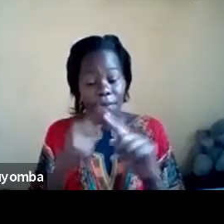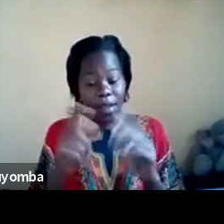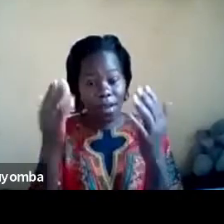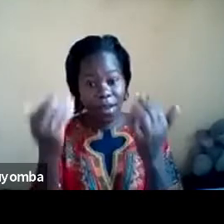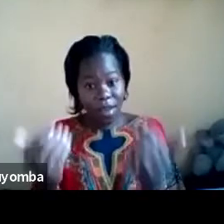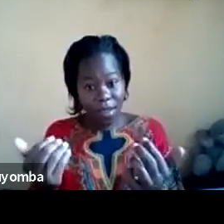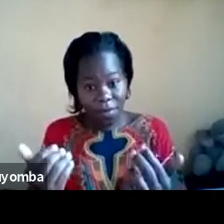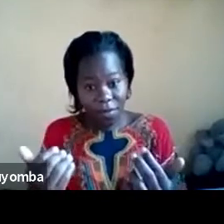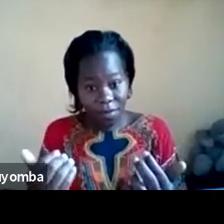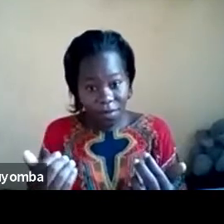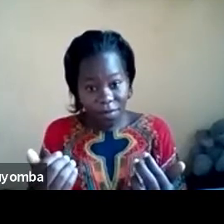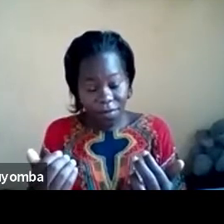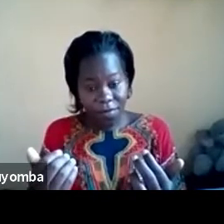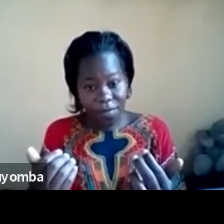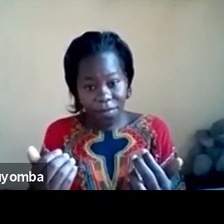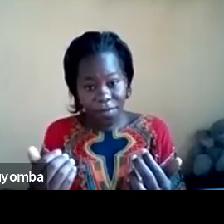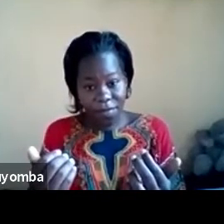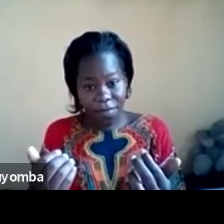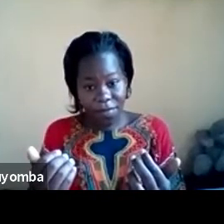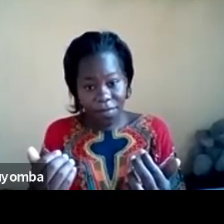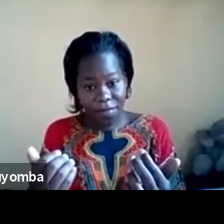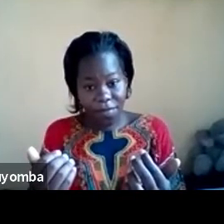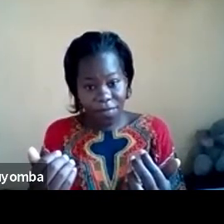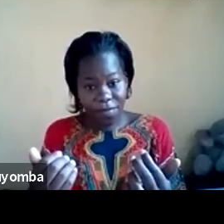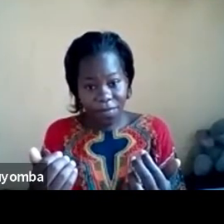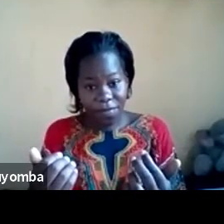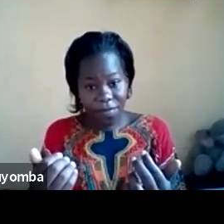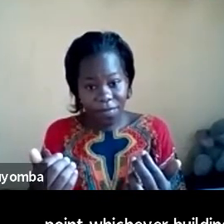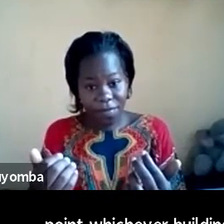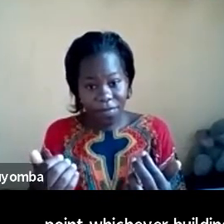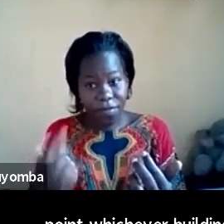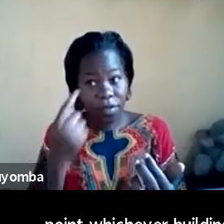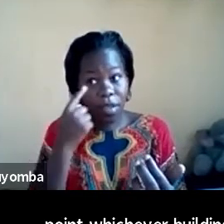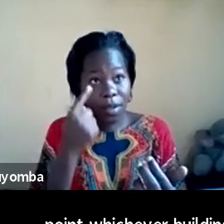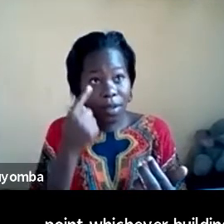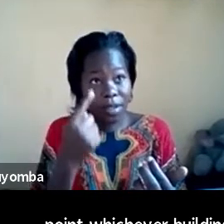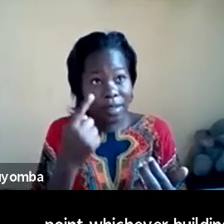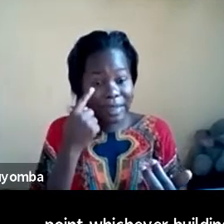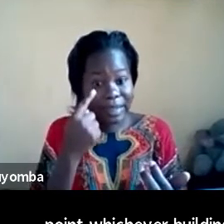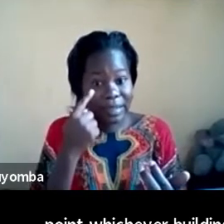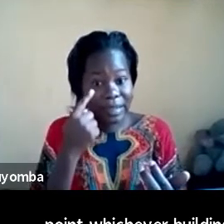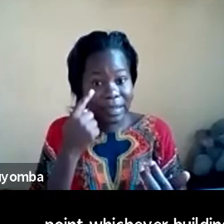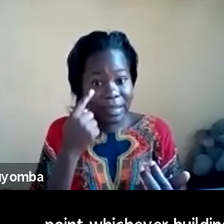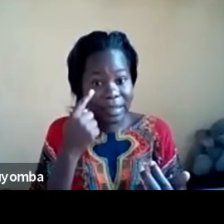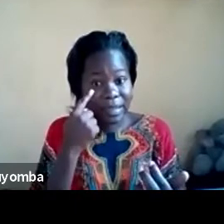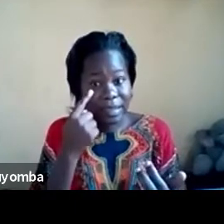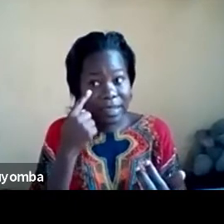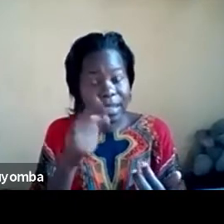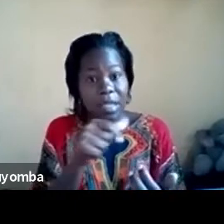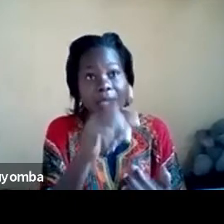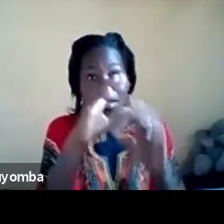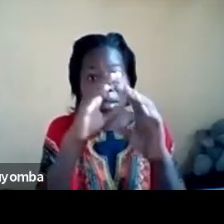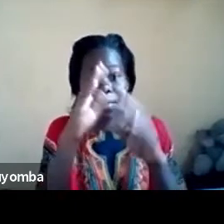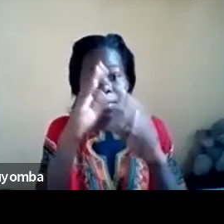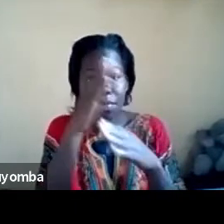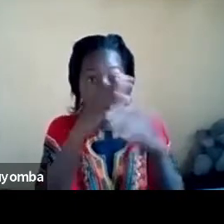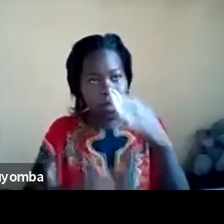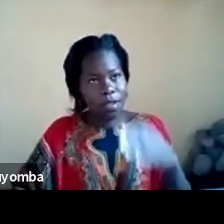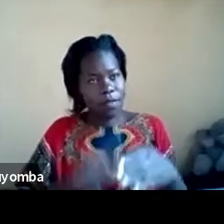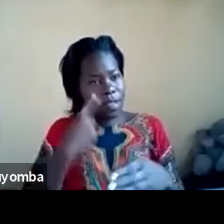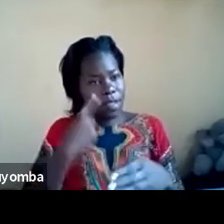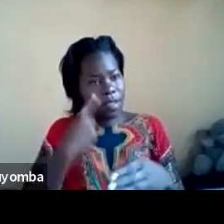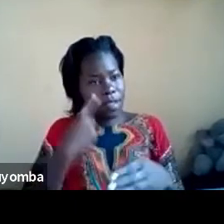to, I can know that this is from this person. So she has tapped into her natural aptitude on the decoration, or the waste